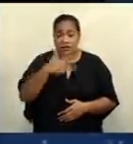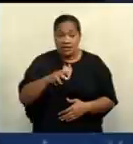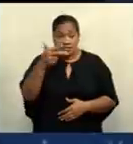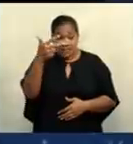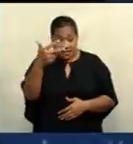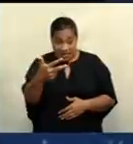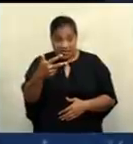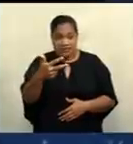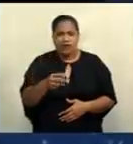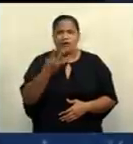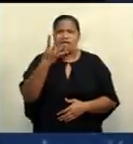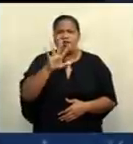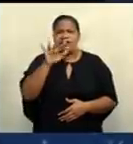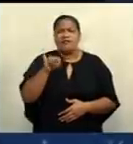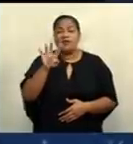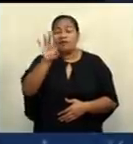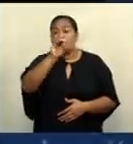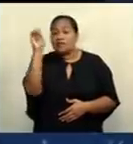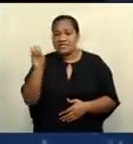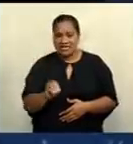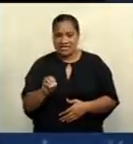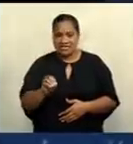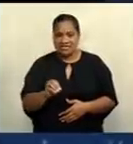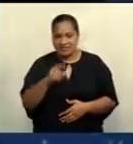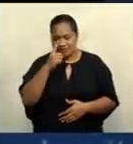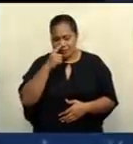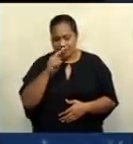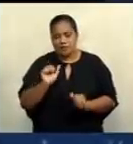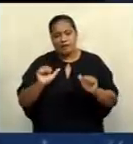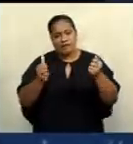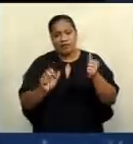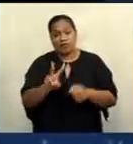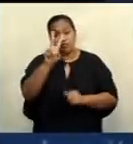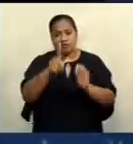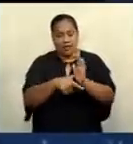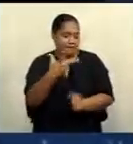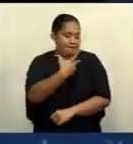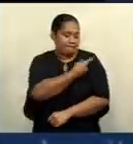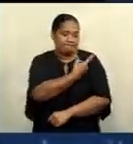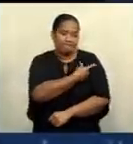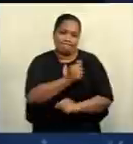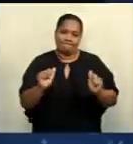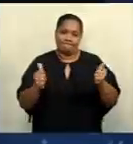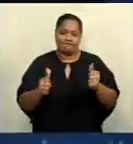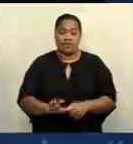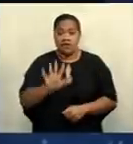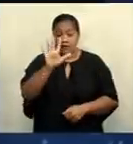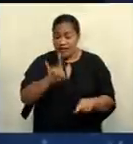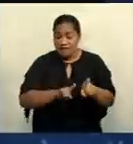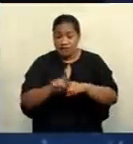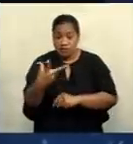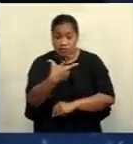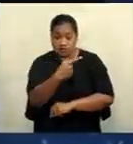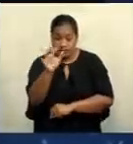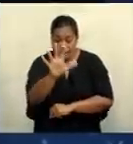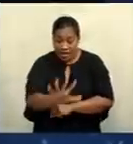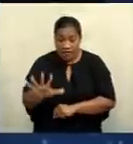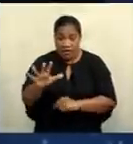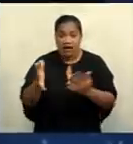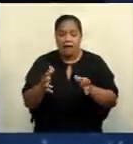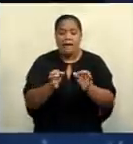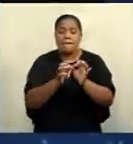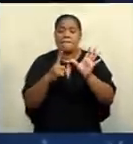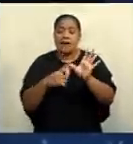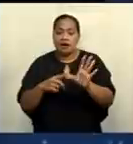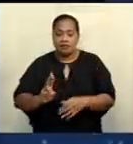266,598 or 45.4% have received their second dose. The 5 most vaccinated areas include Ba,